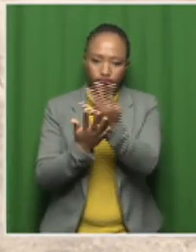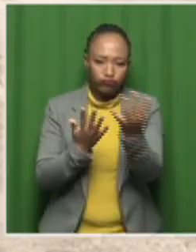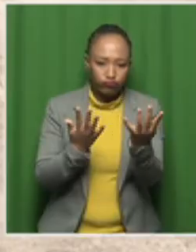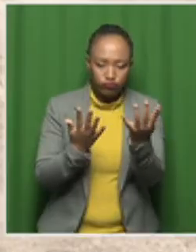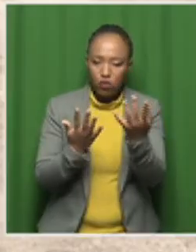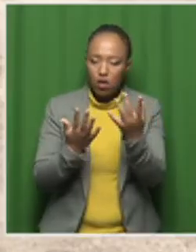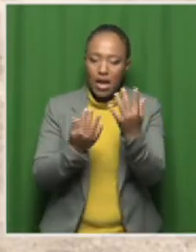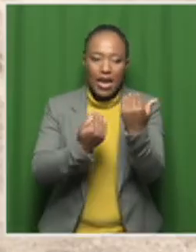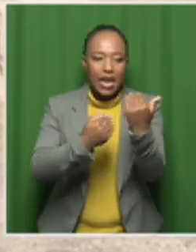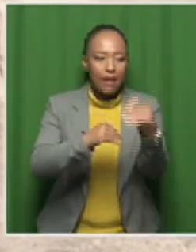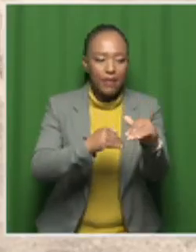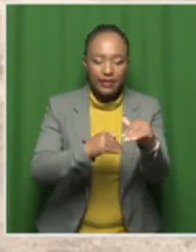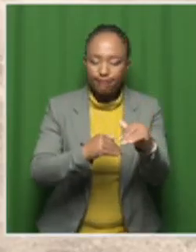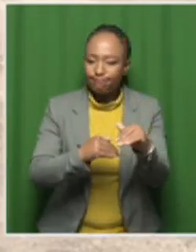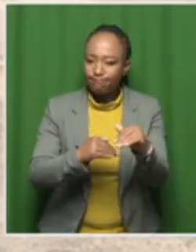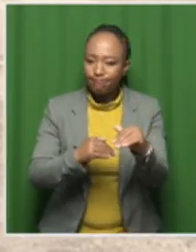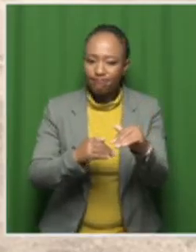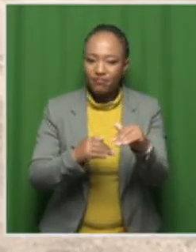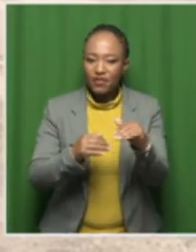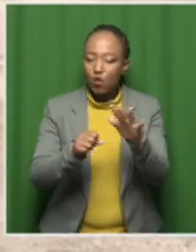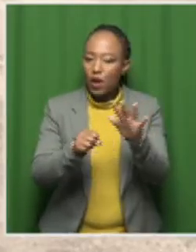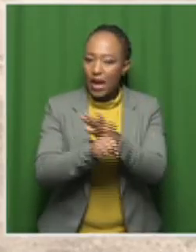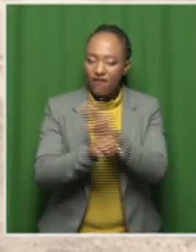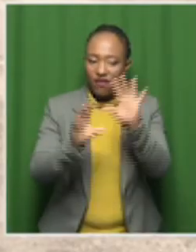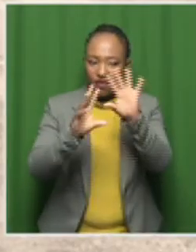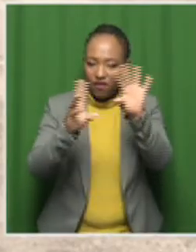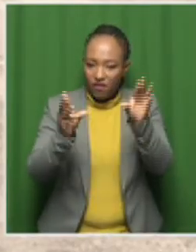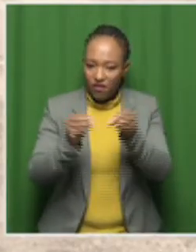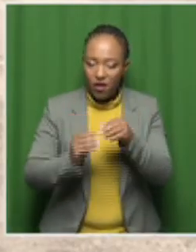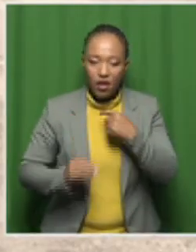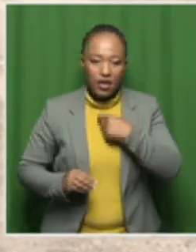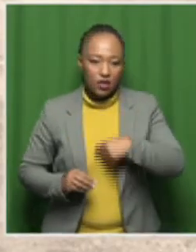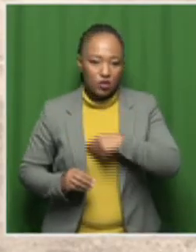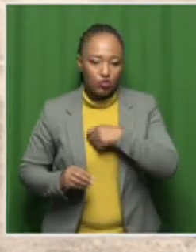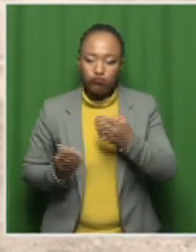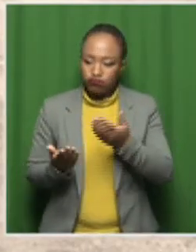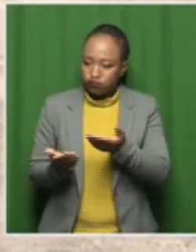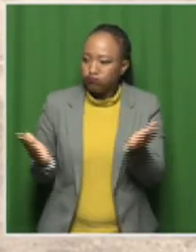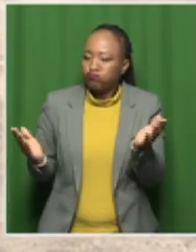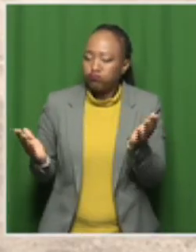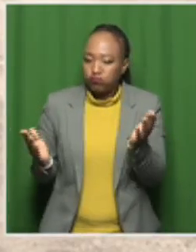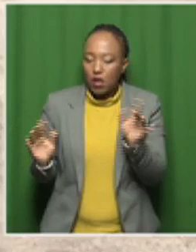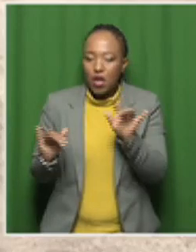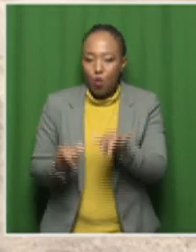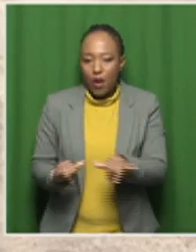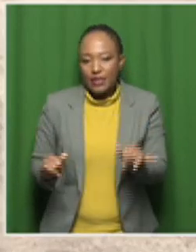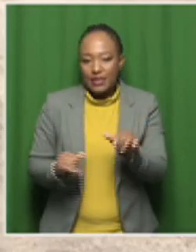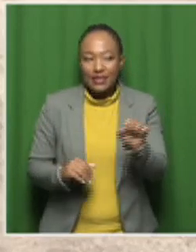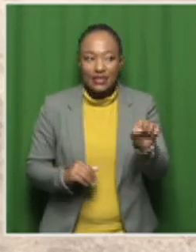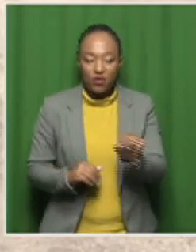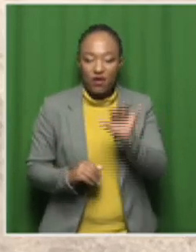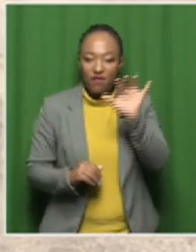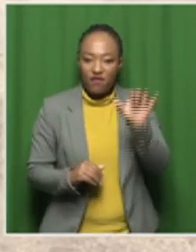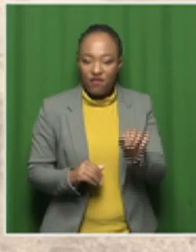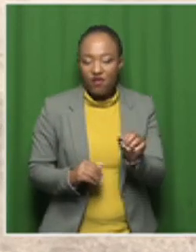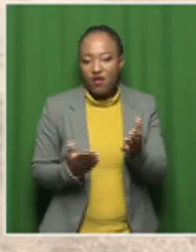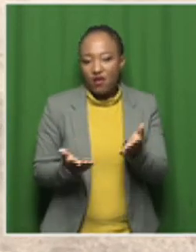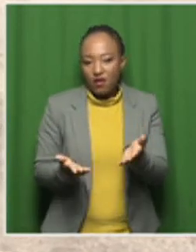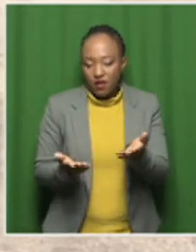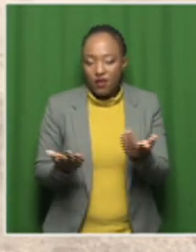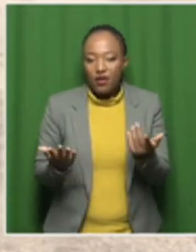to be limited. We cover absolutely everything, and Switzerland is open and is waiting for South African excellence to come